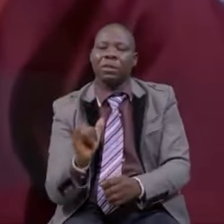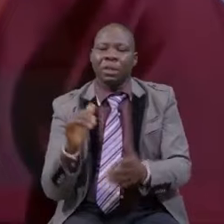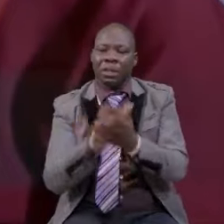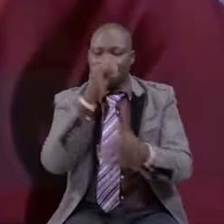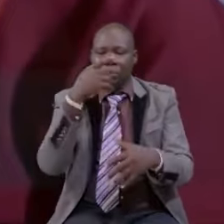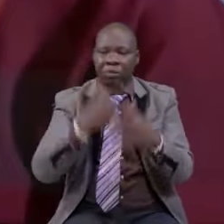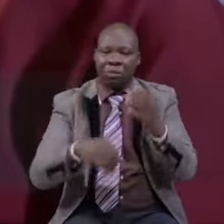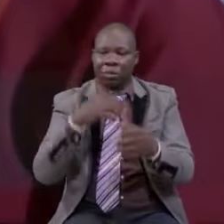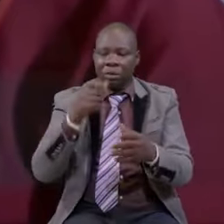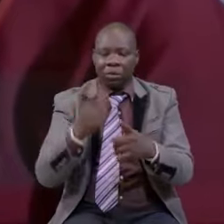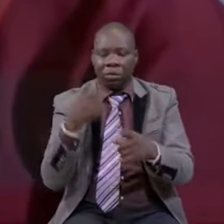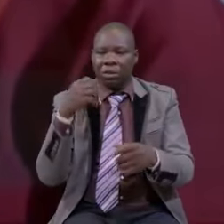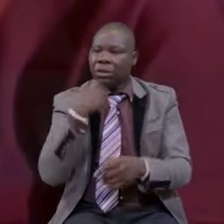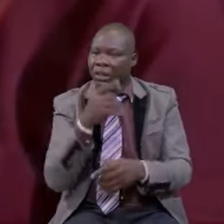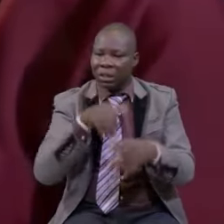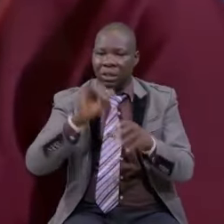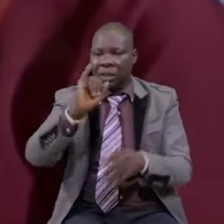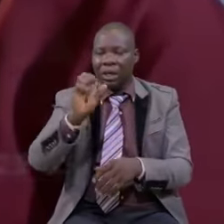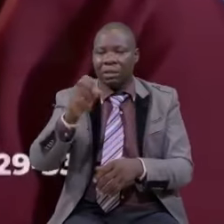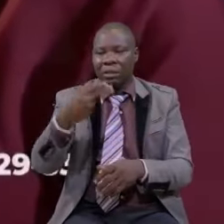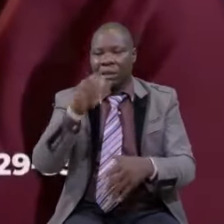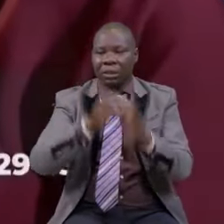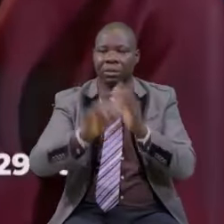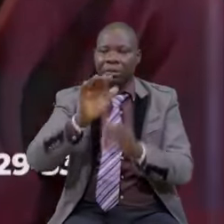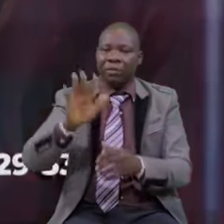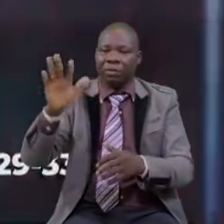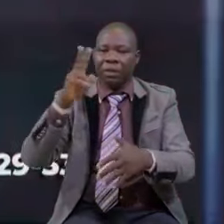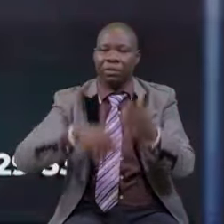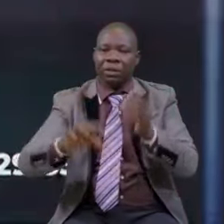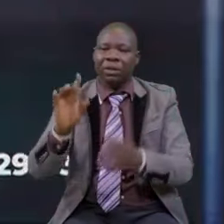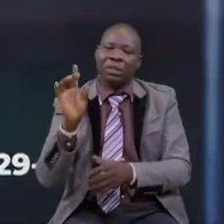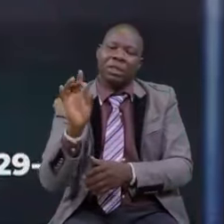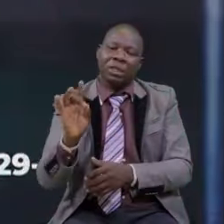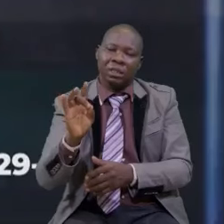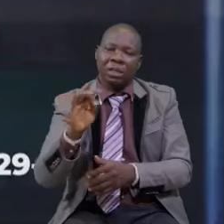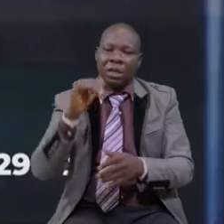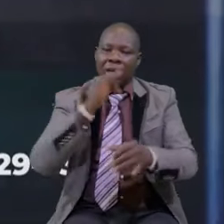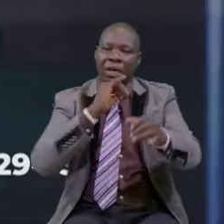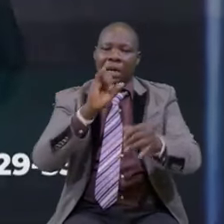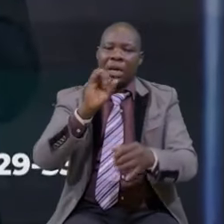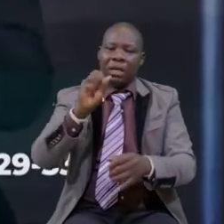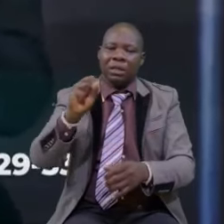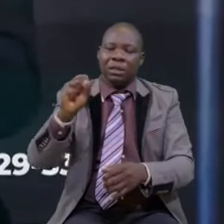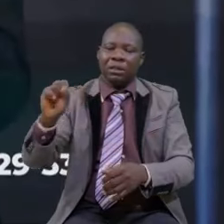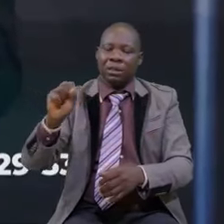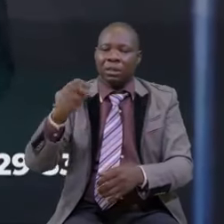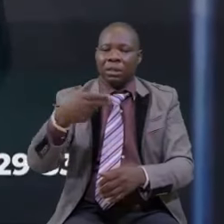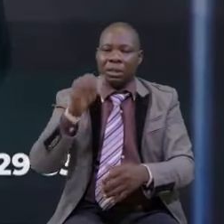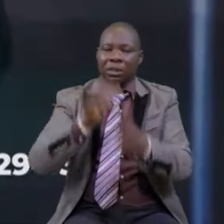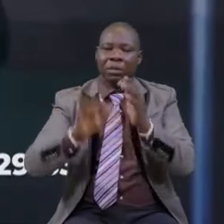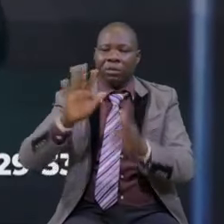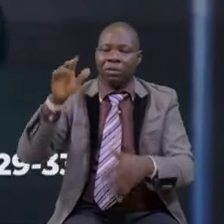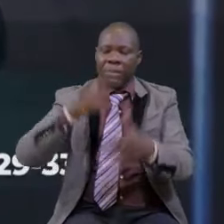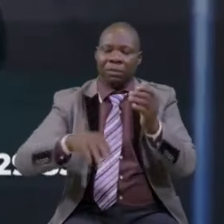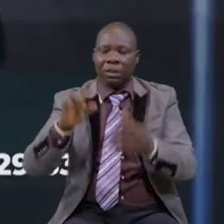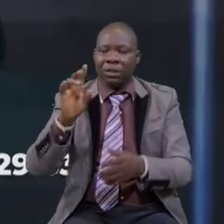Isaiah chapter 55, I'm reading here from verse 8. Isaiah chapter 55, verse 8, for